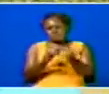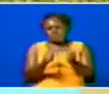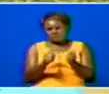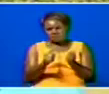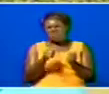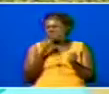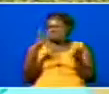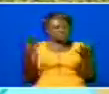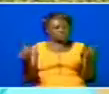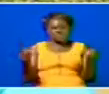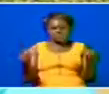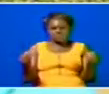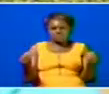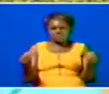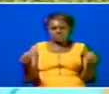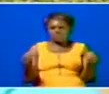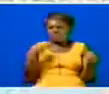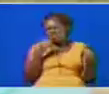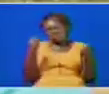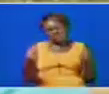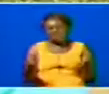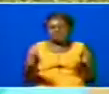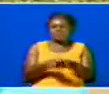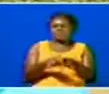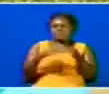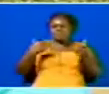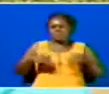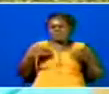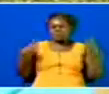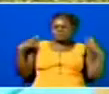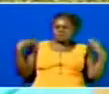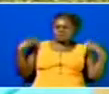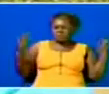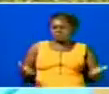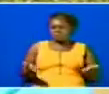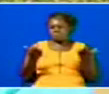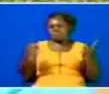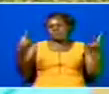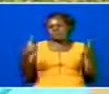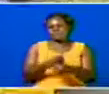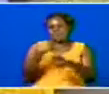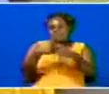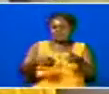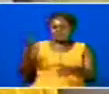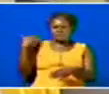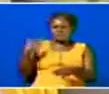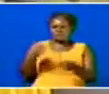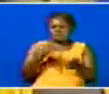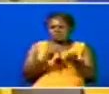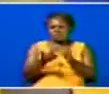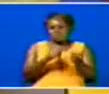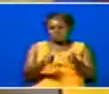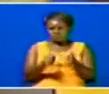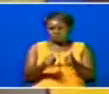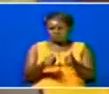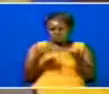is not easy, and also it's not that tough. Players also have improved, and it's different from last year's. This game he's done right